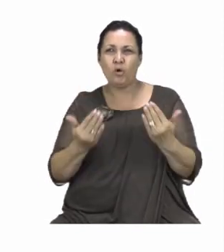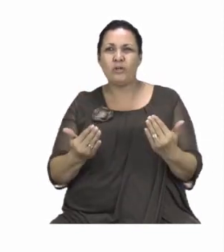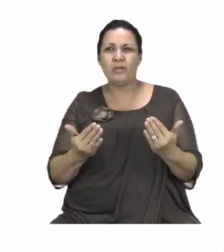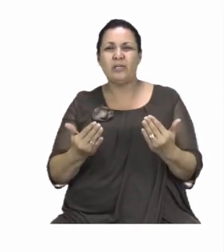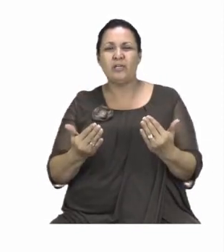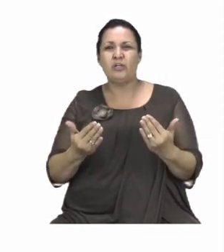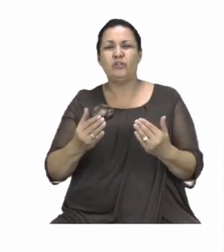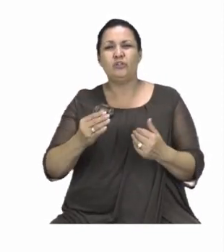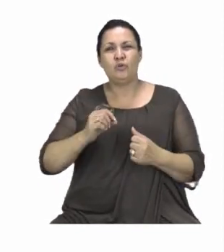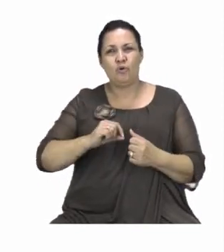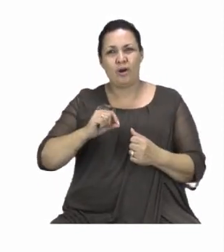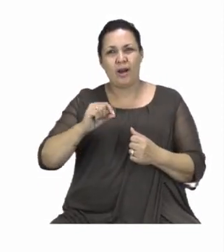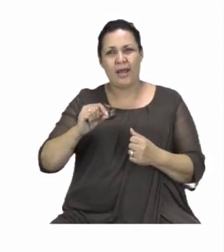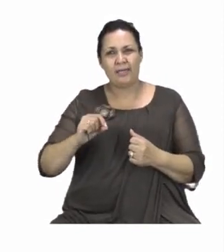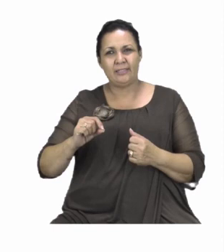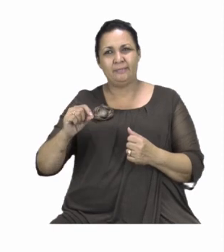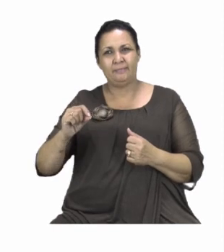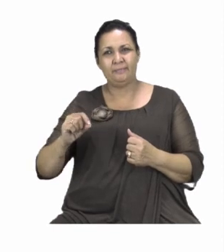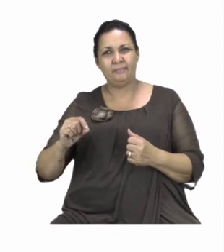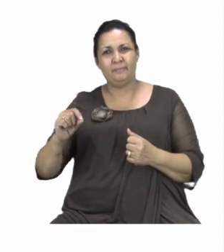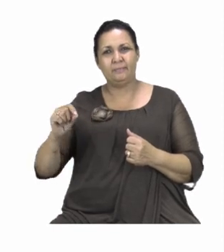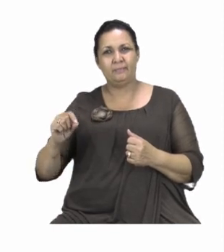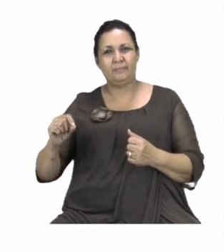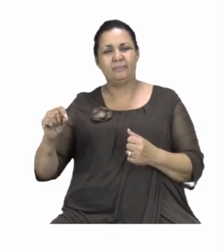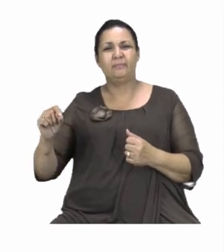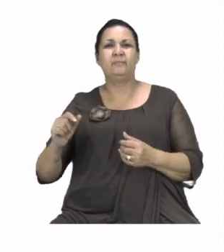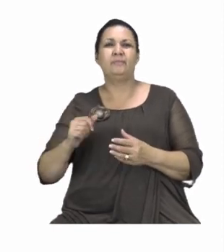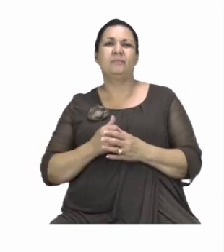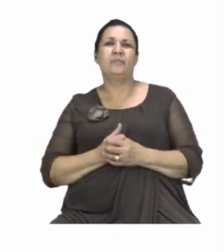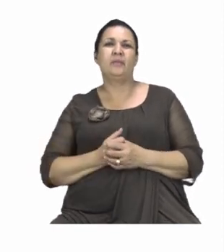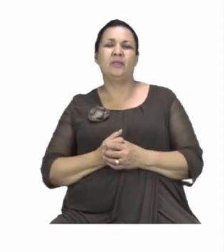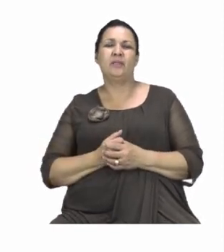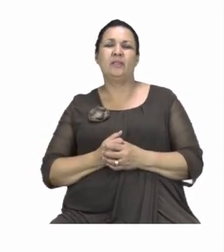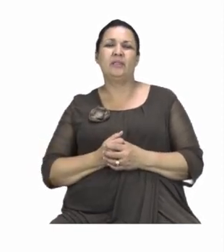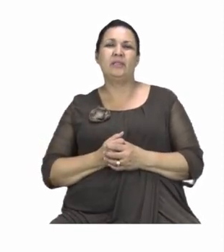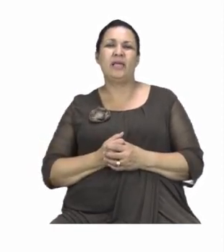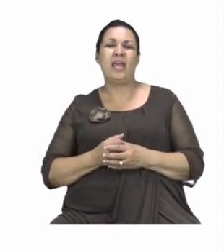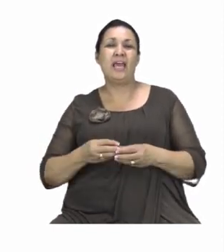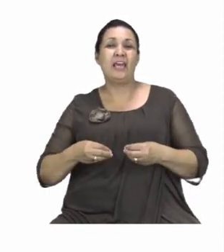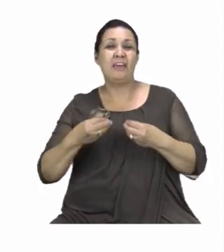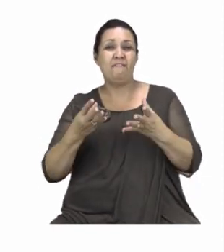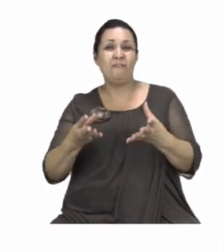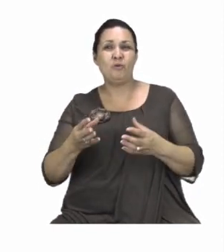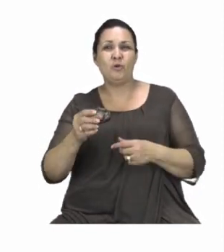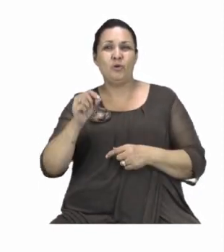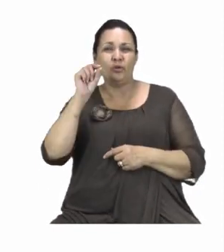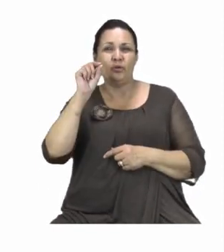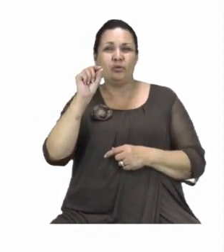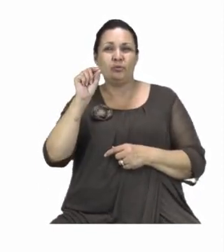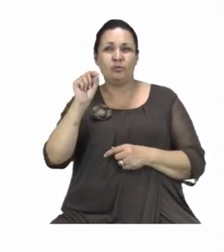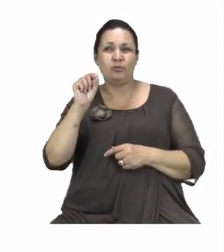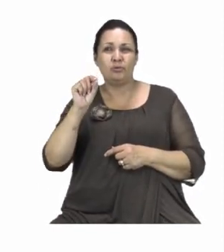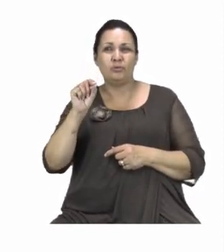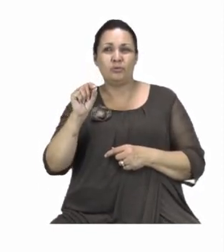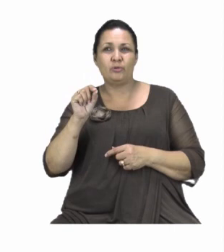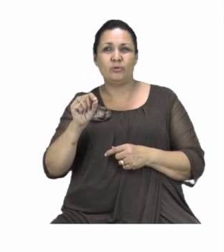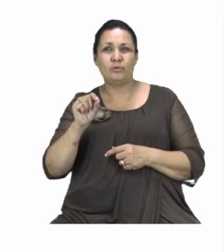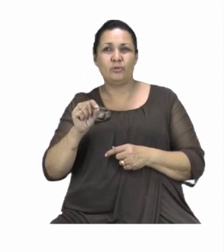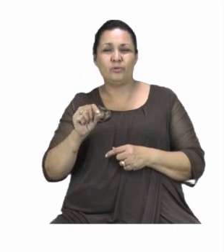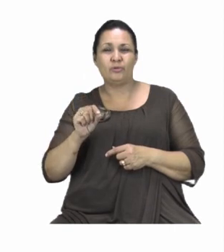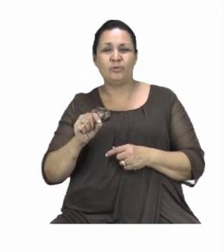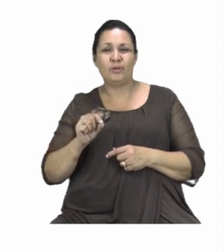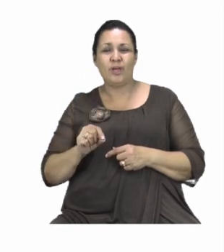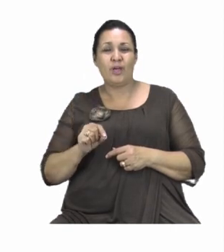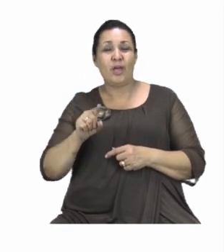trace the words. Now, they have given you the dots, so it is your job to make sure that